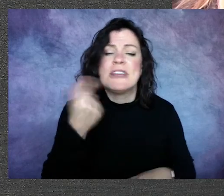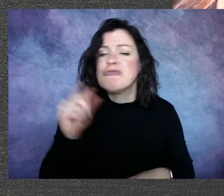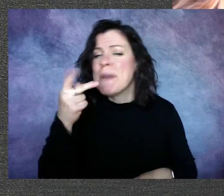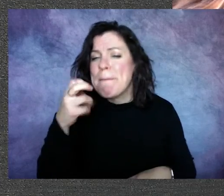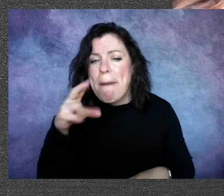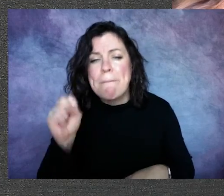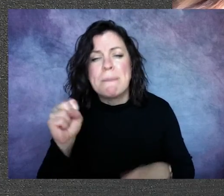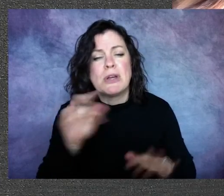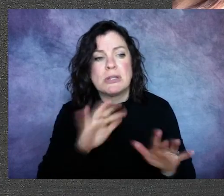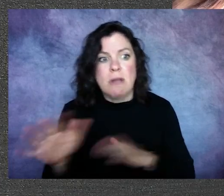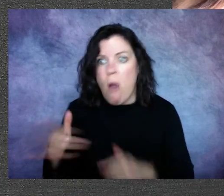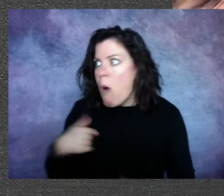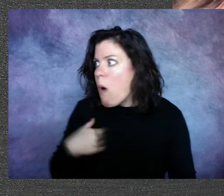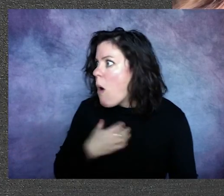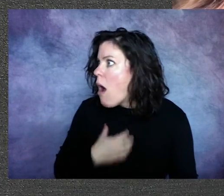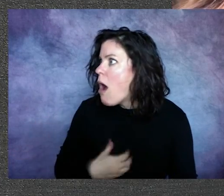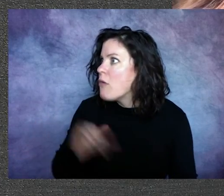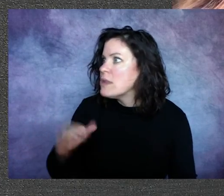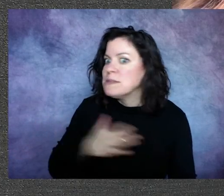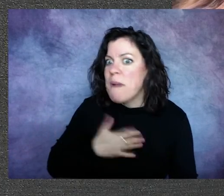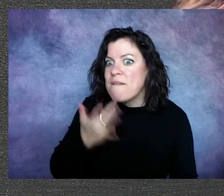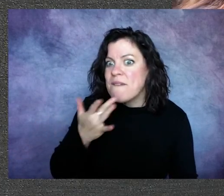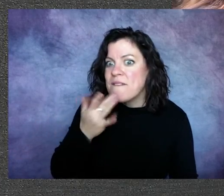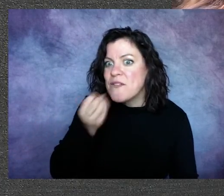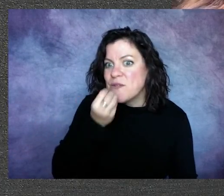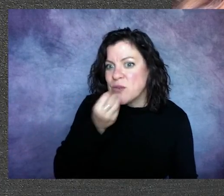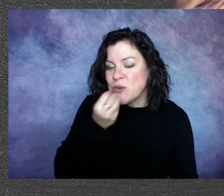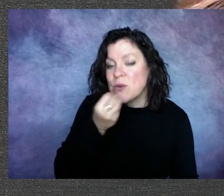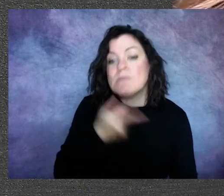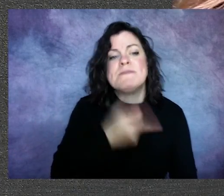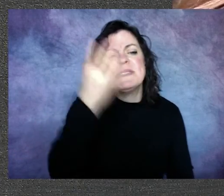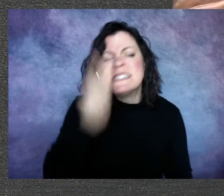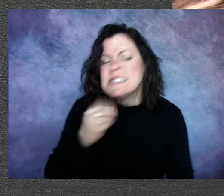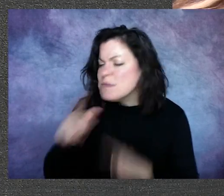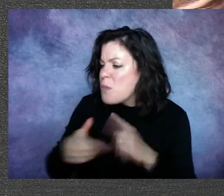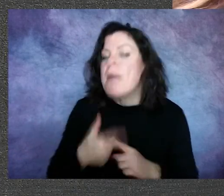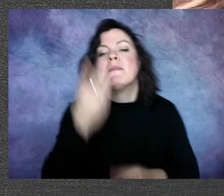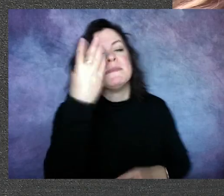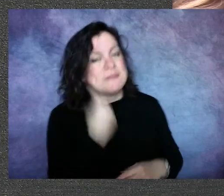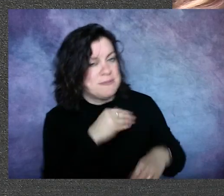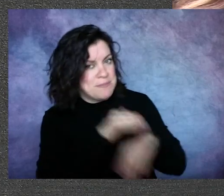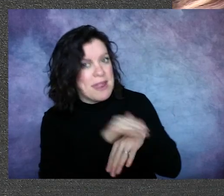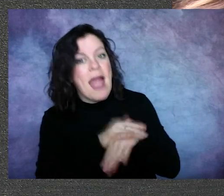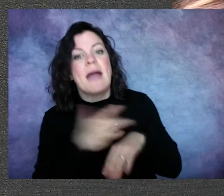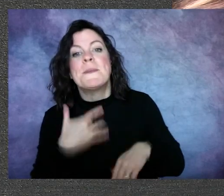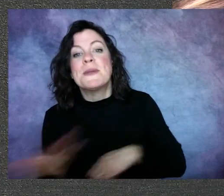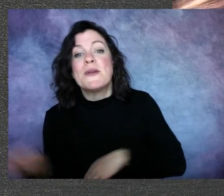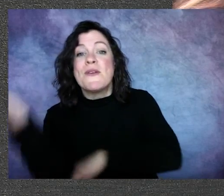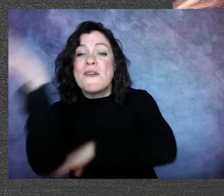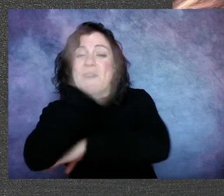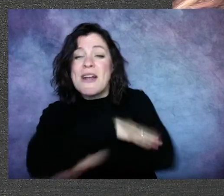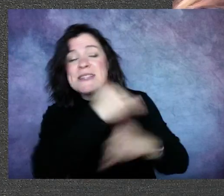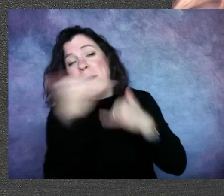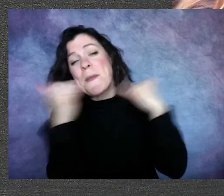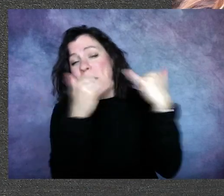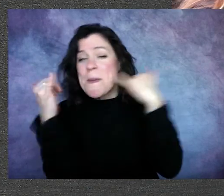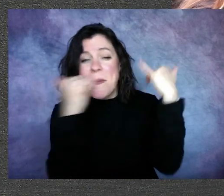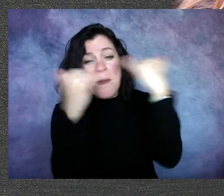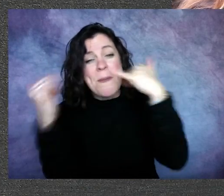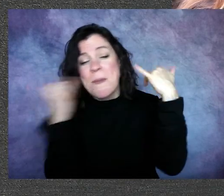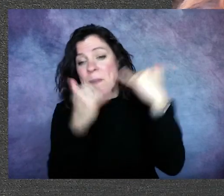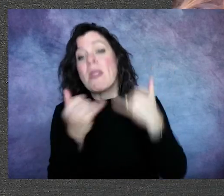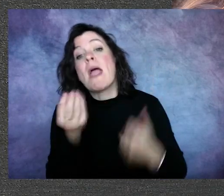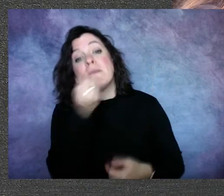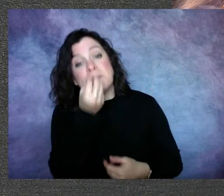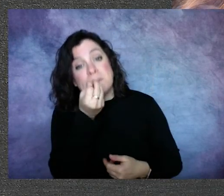Nice. And how about, when do they sleep? They sleep at night. So what they do is they're out during the day playing, moving around. We bring them in for dinner. They get breakfast and dinner just like us.